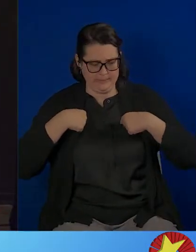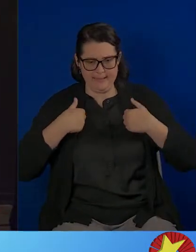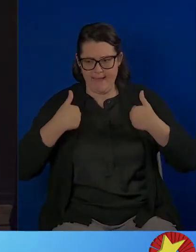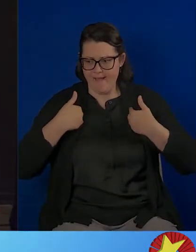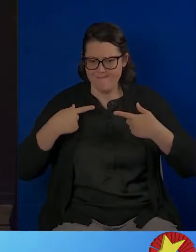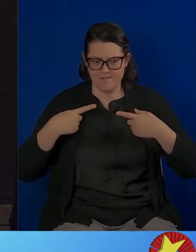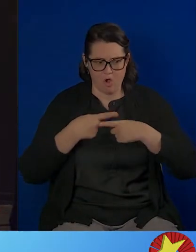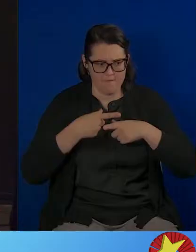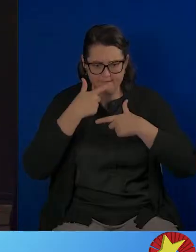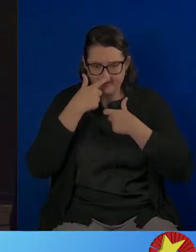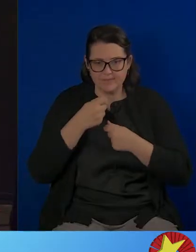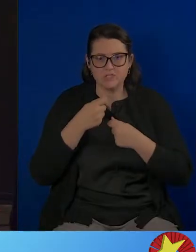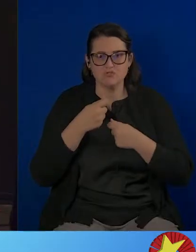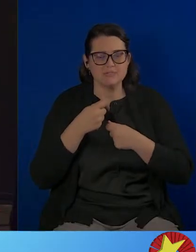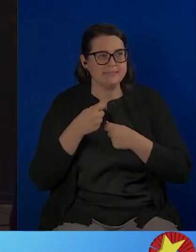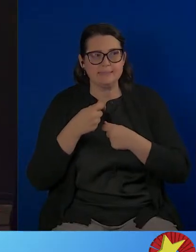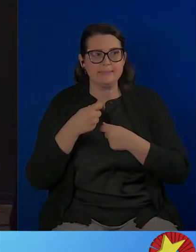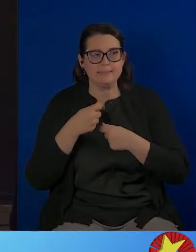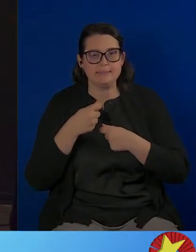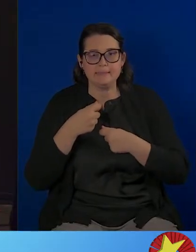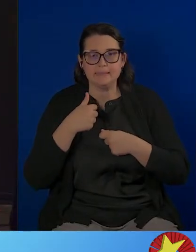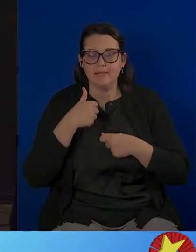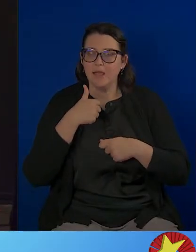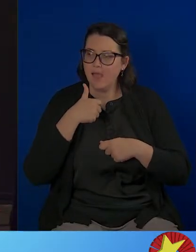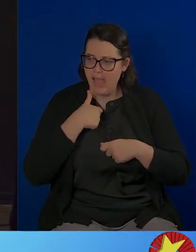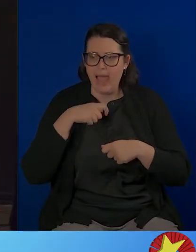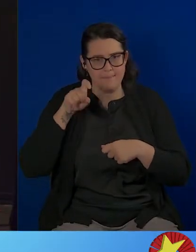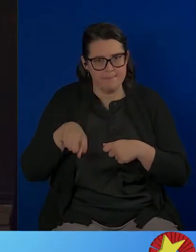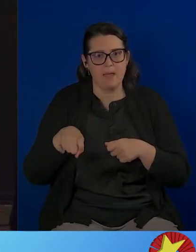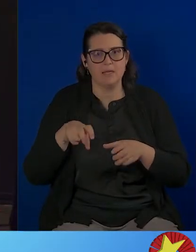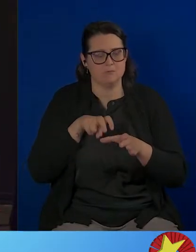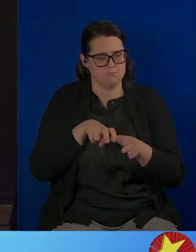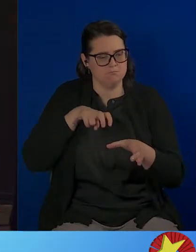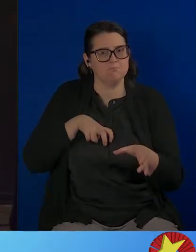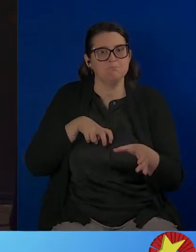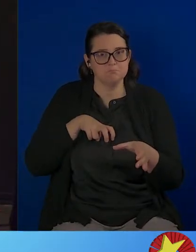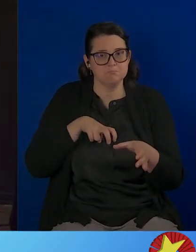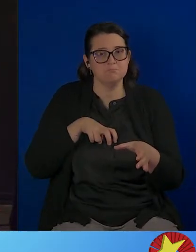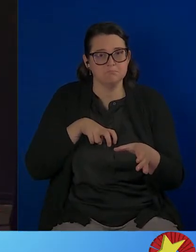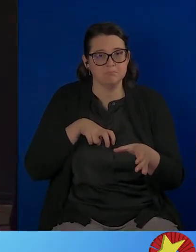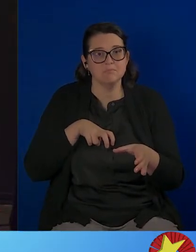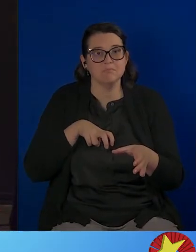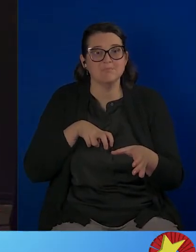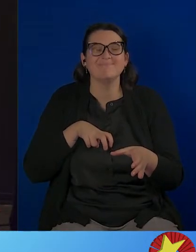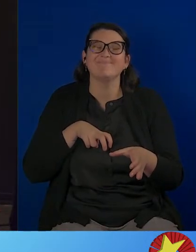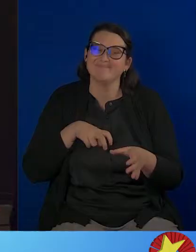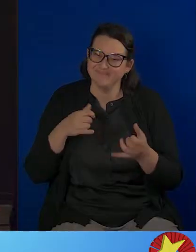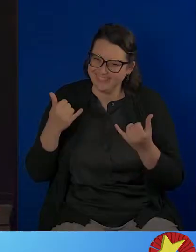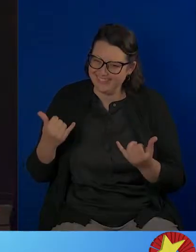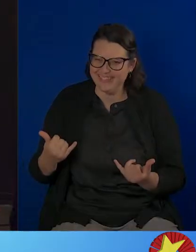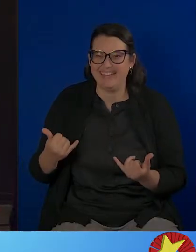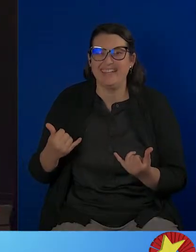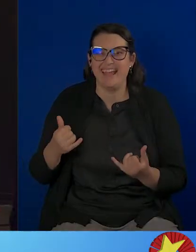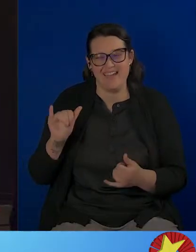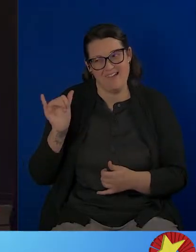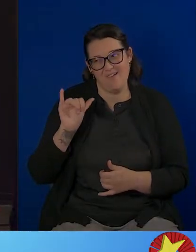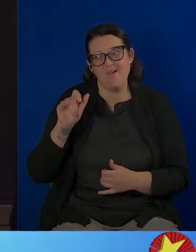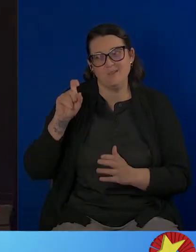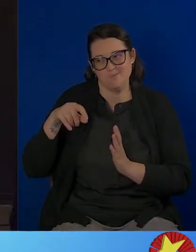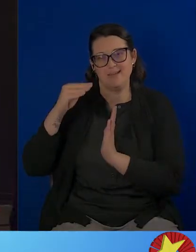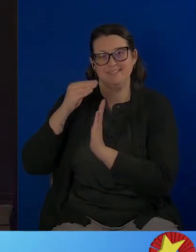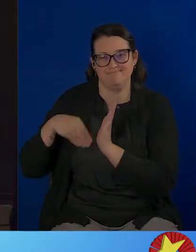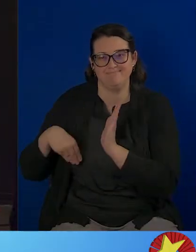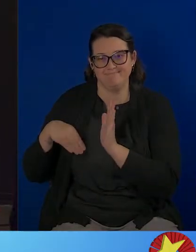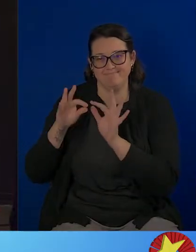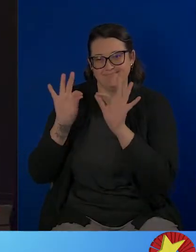regarding, and you decide to recuse yourself from that vote, we now have a form for you to fill